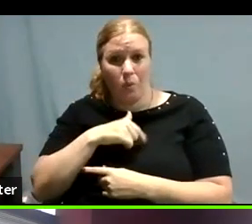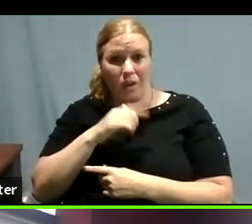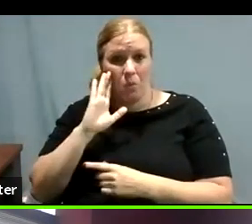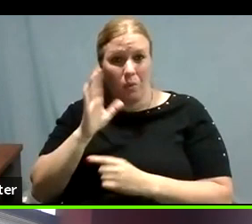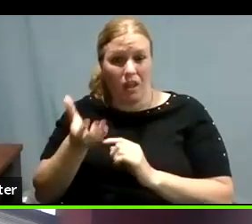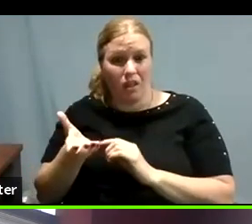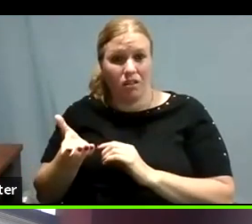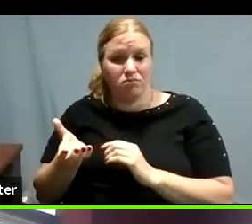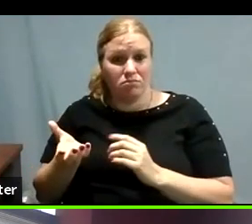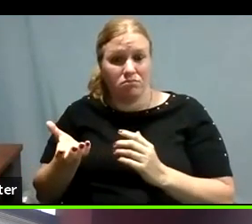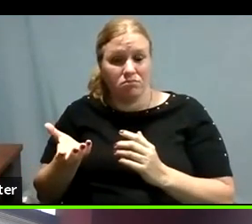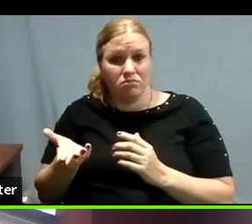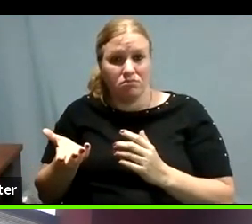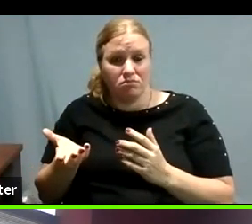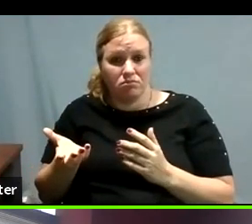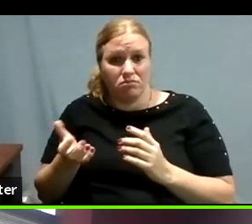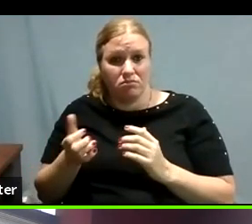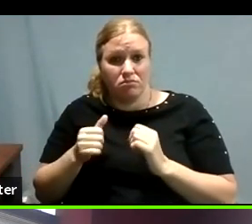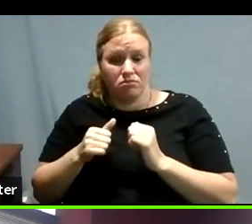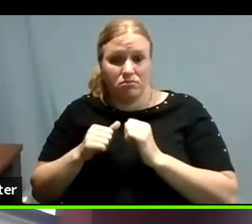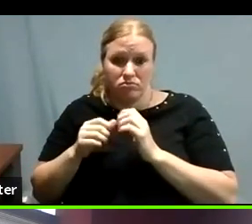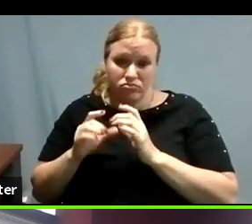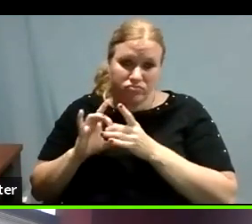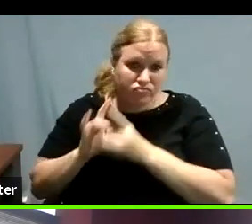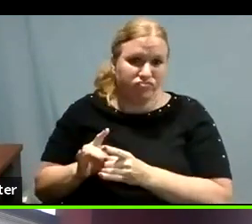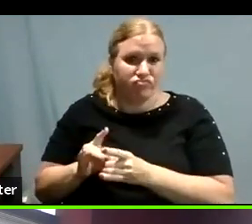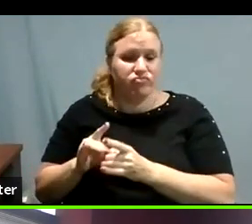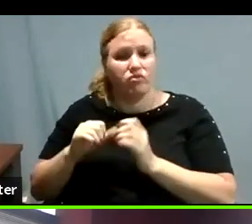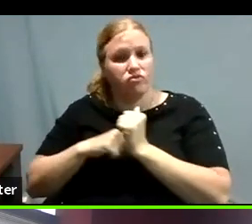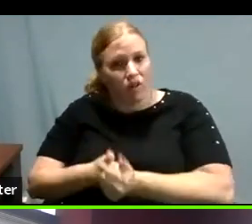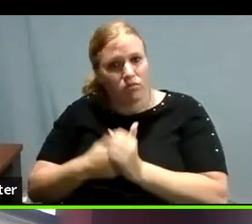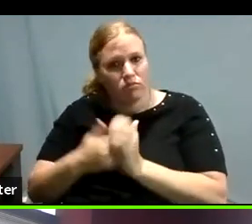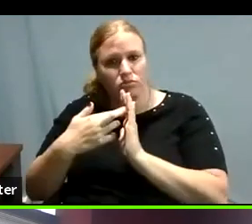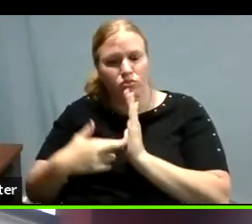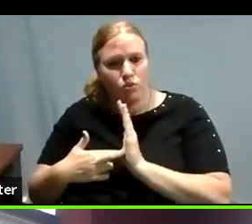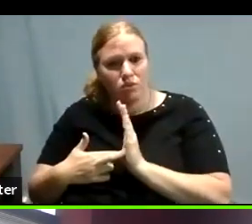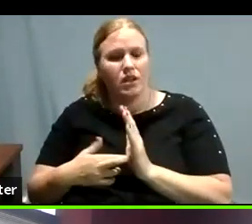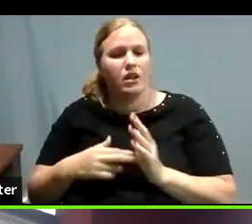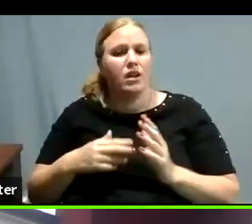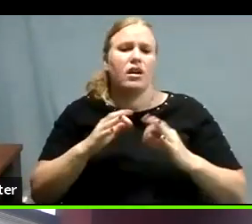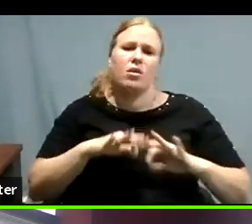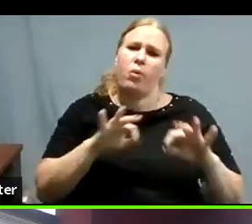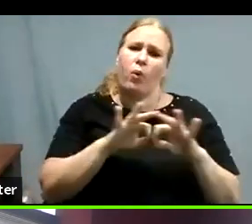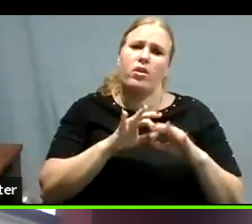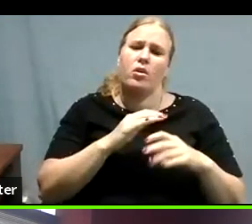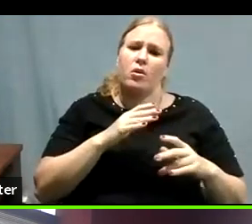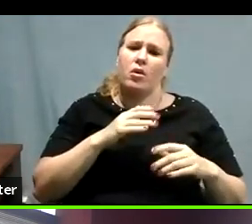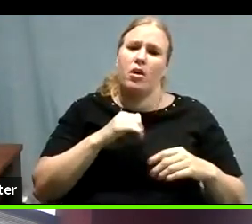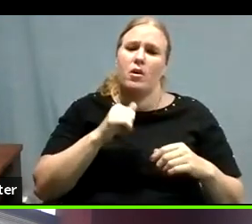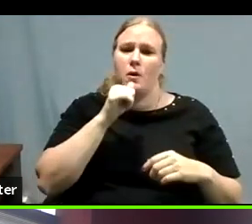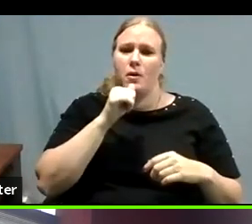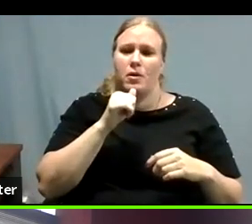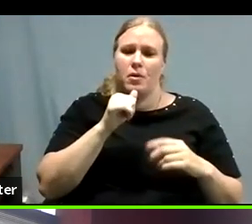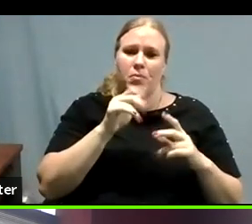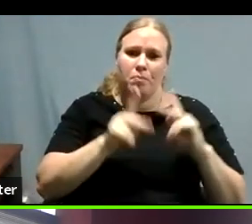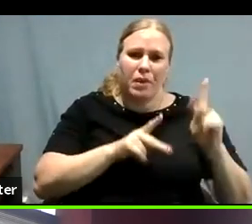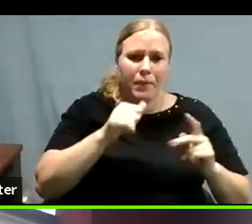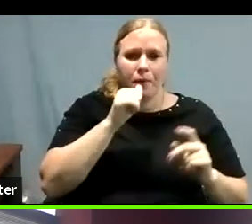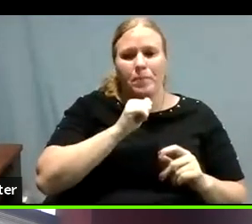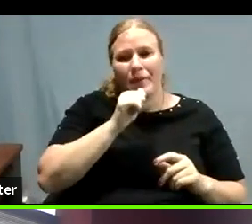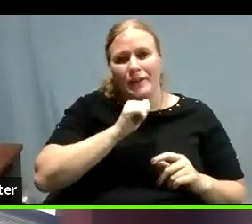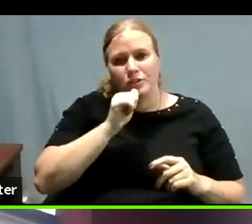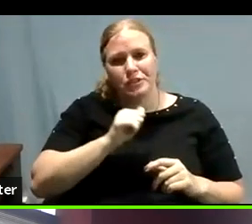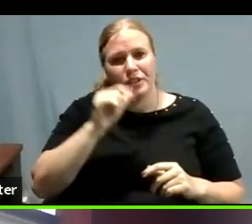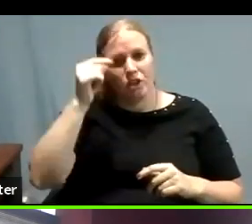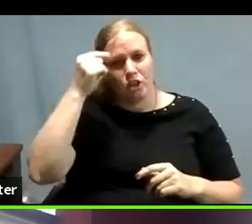my hope that that does not occur, and that people just are patient and wait 2 weeks until the governor makes further